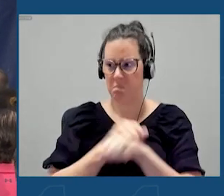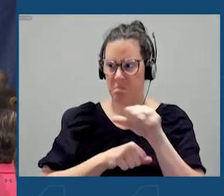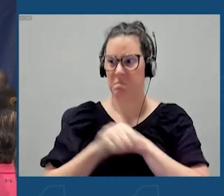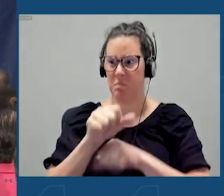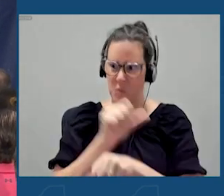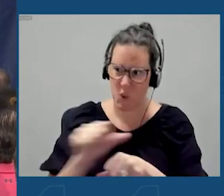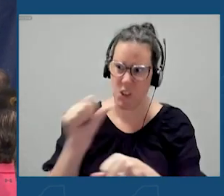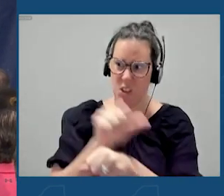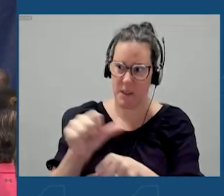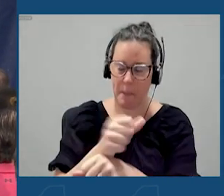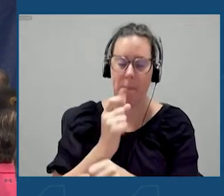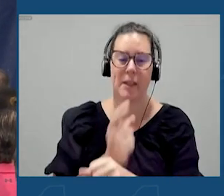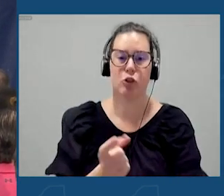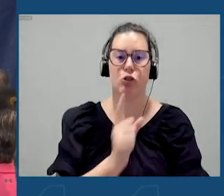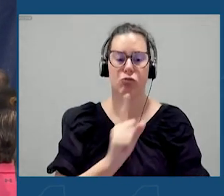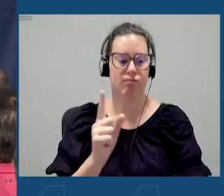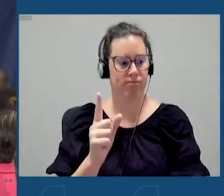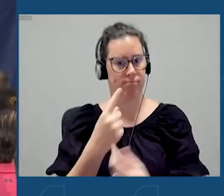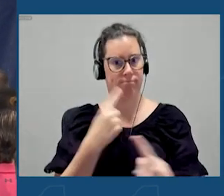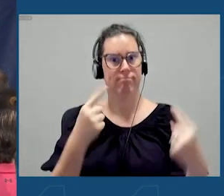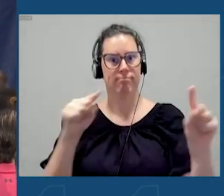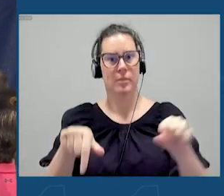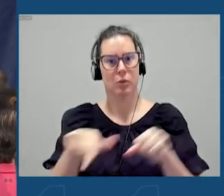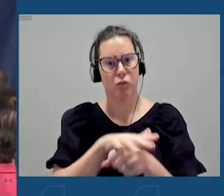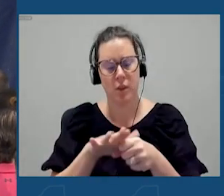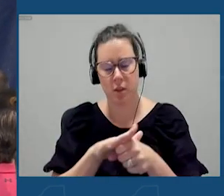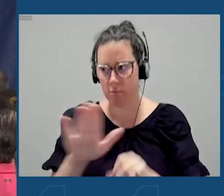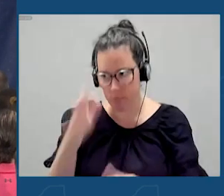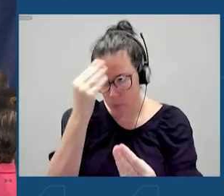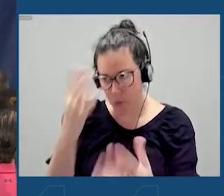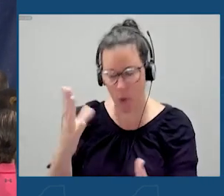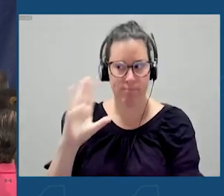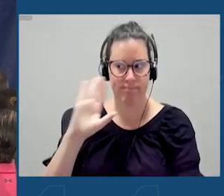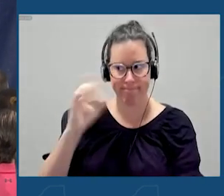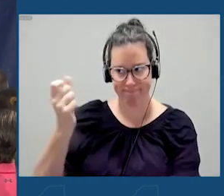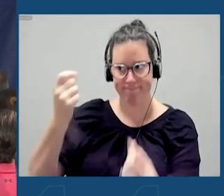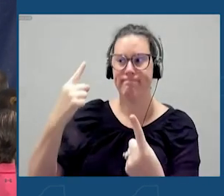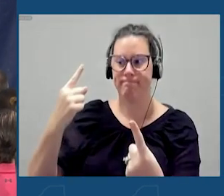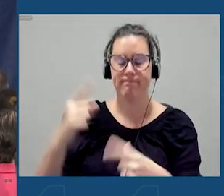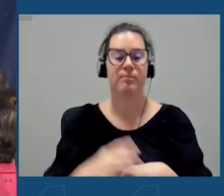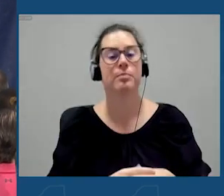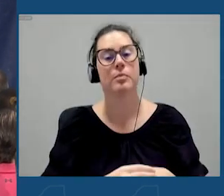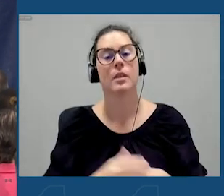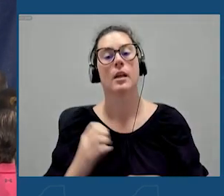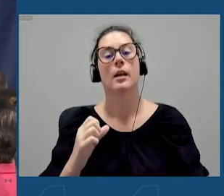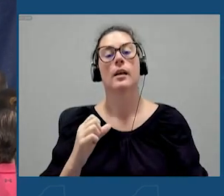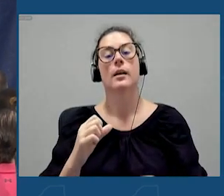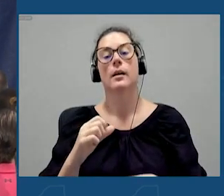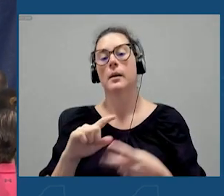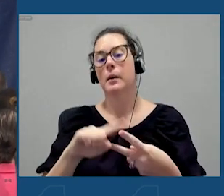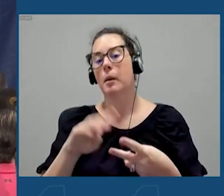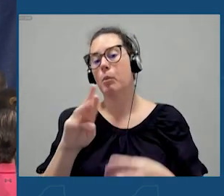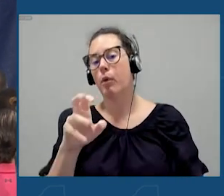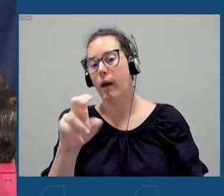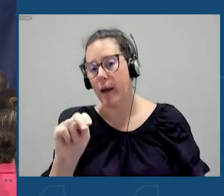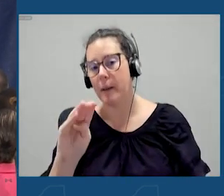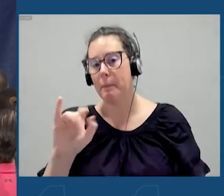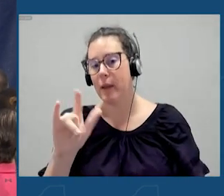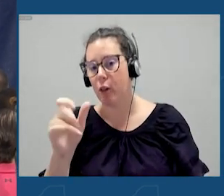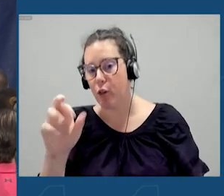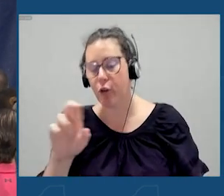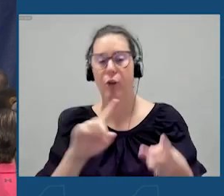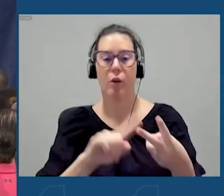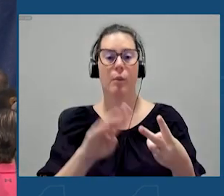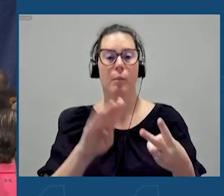deserves, and you've been heard. I want you to assure you've been heard. We have Assembly Member Brian Miller and Assembly Member Brian Smullen. I thank them for joining us here as